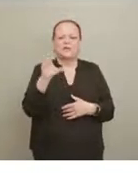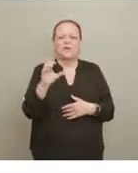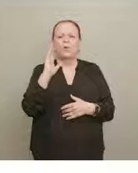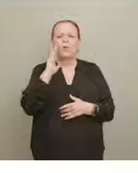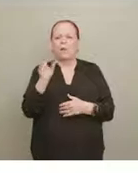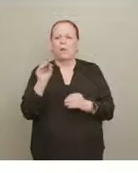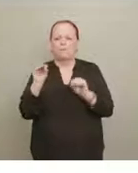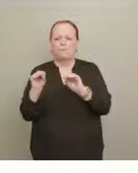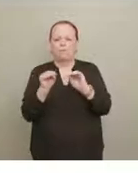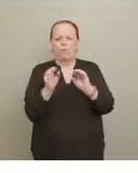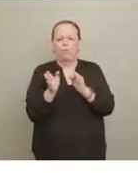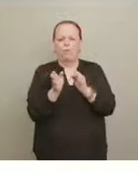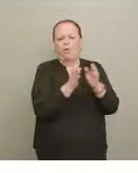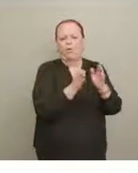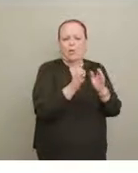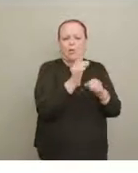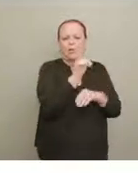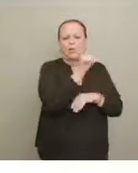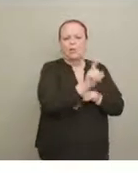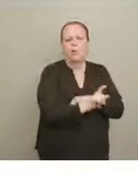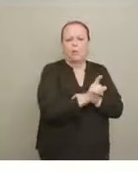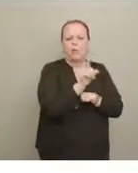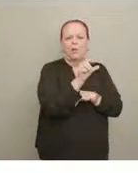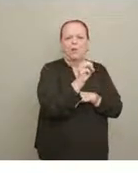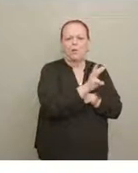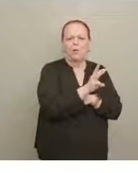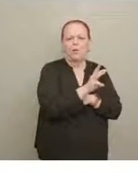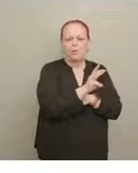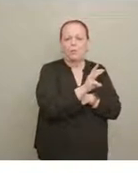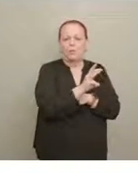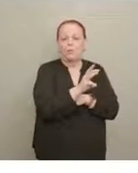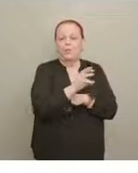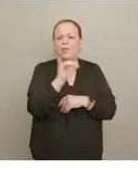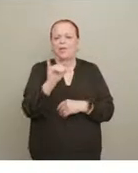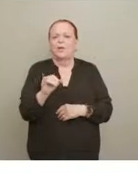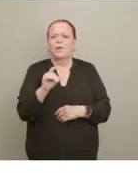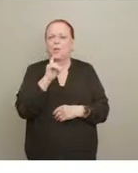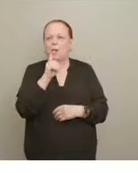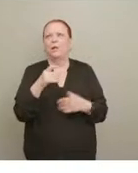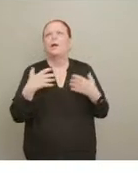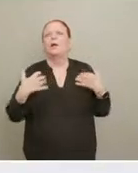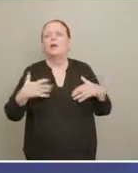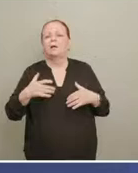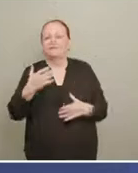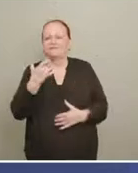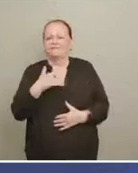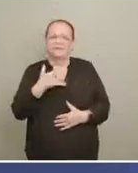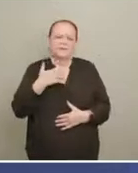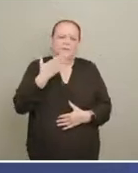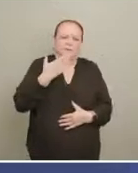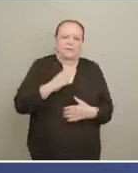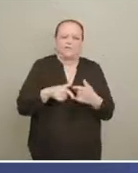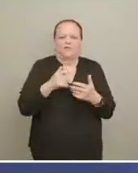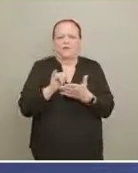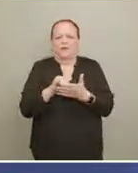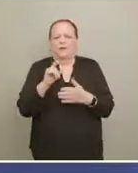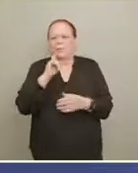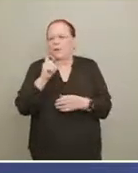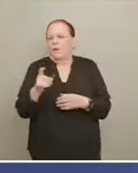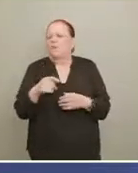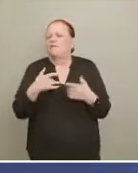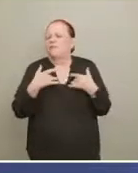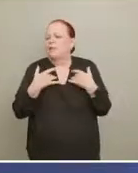the low level. So that is very reassuring for me that we are moving the right directions.